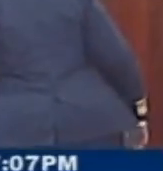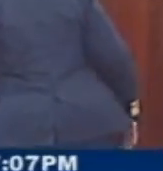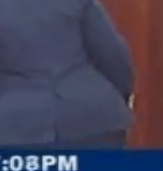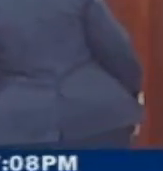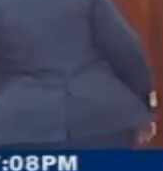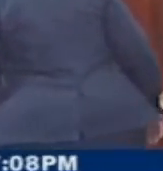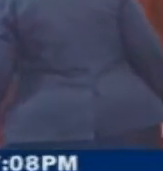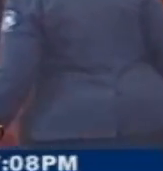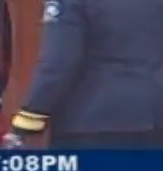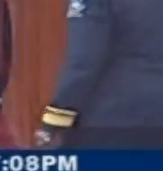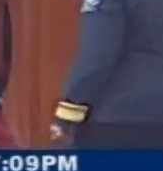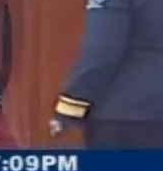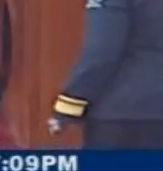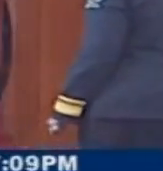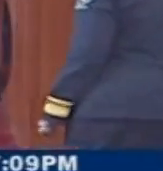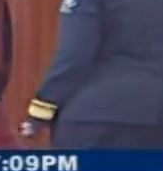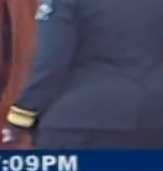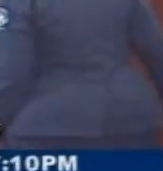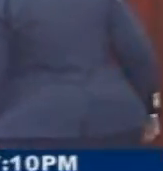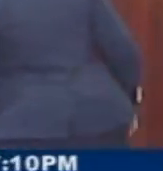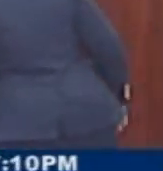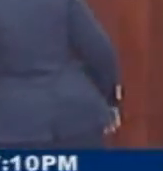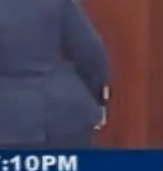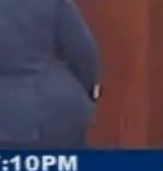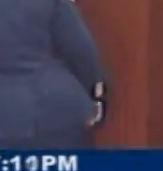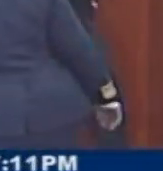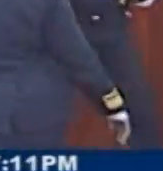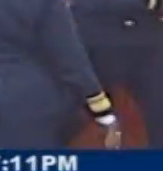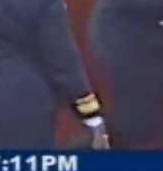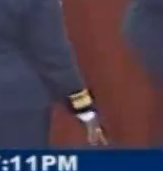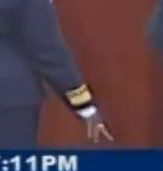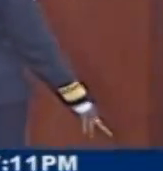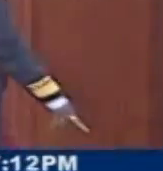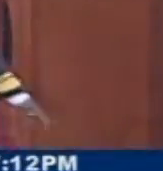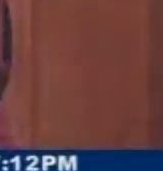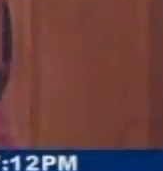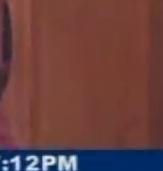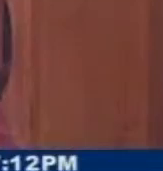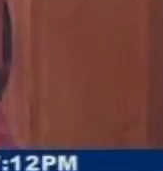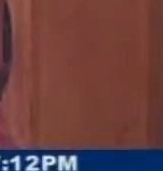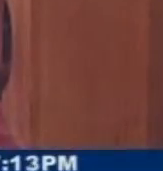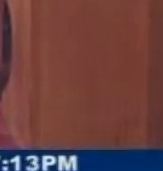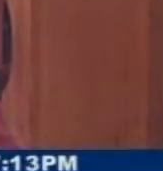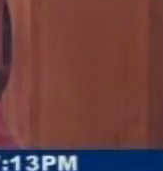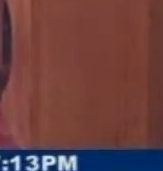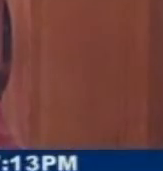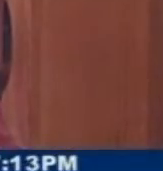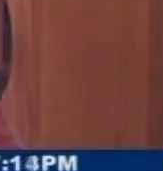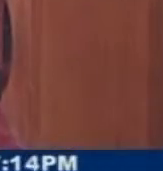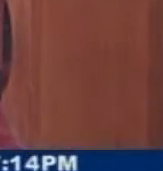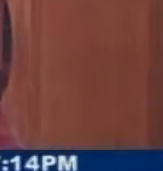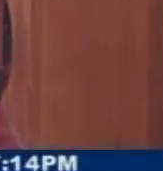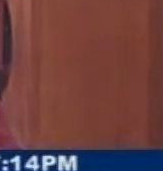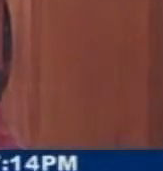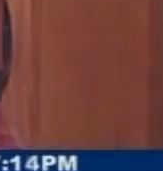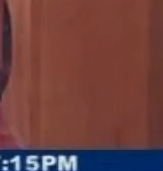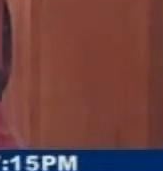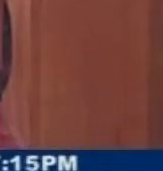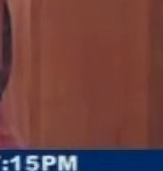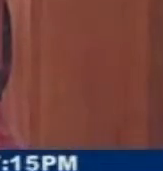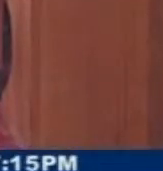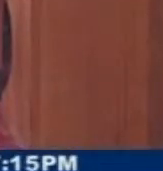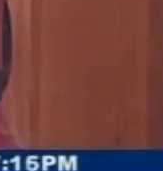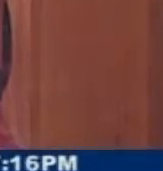project by the Ministry of Health. The report was laid on the table of the Senate, the date being 8th of